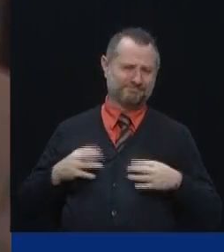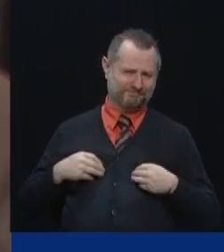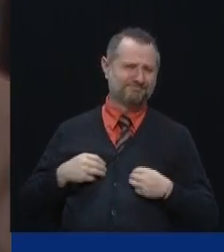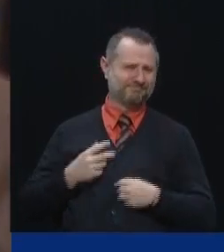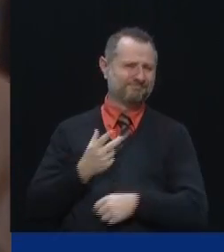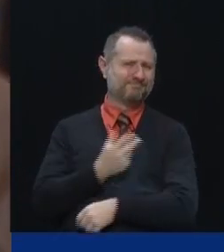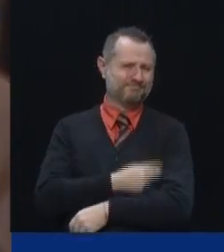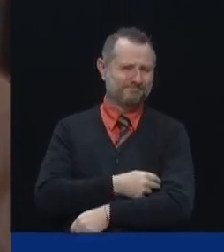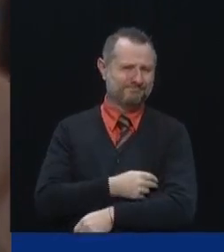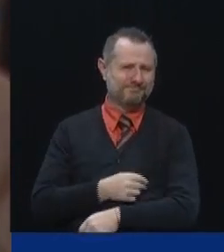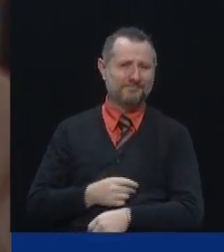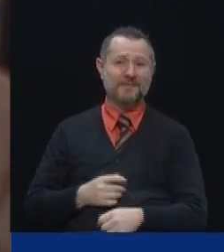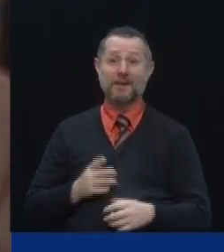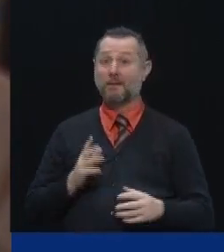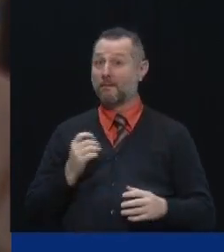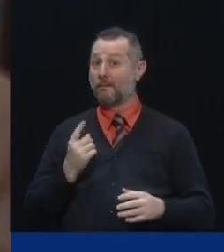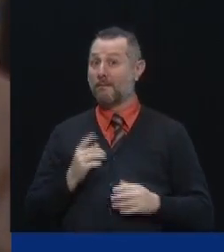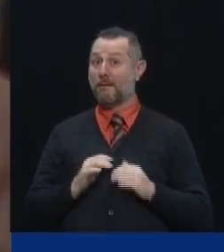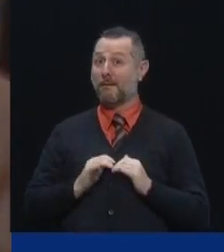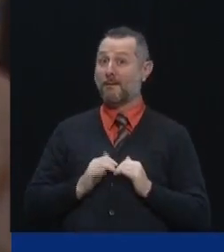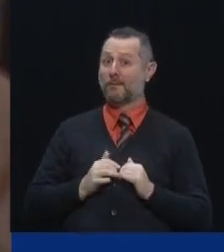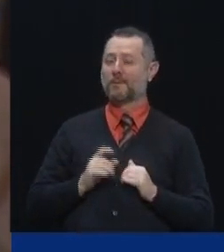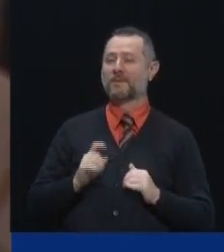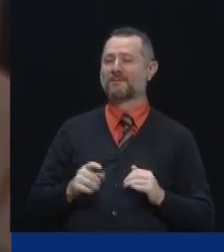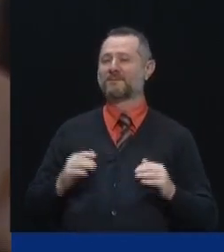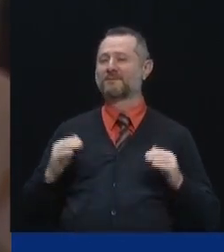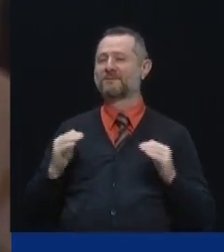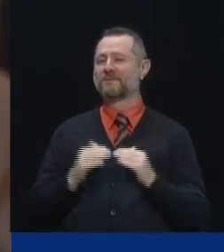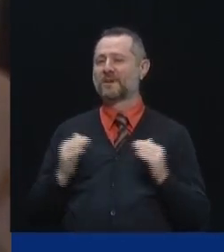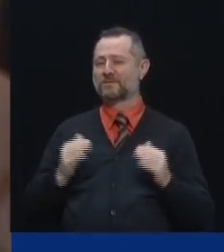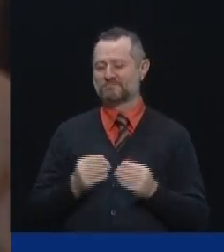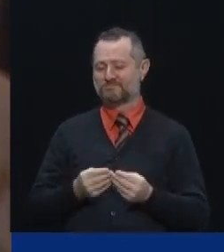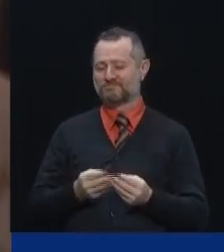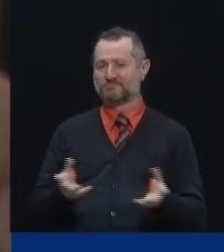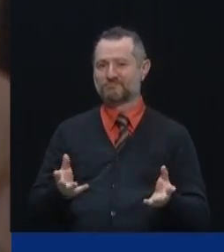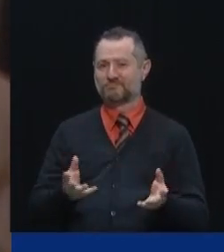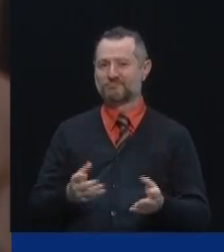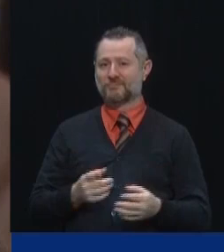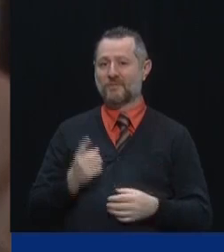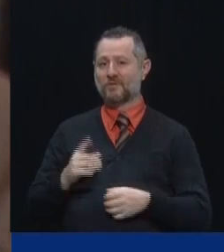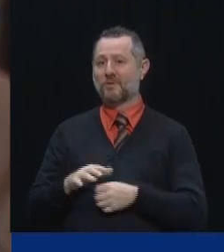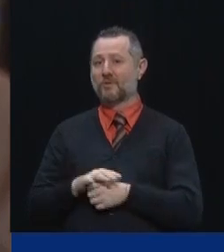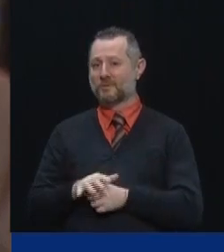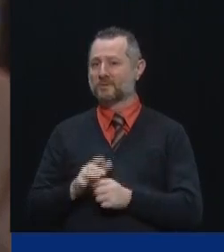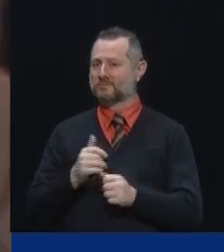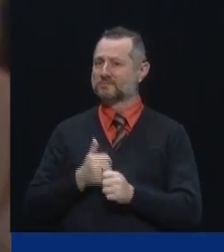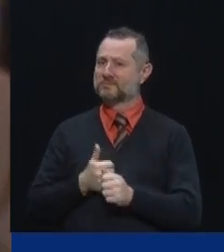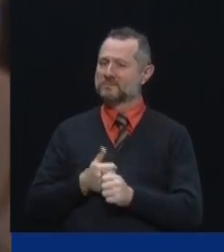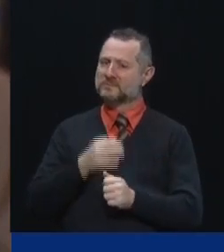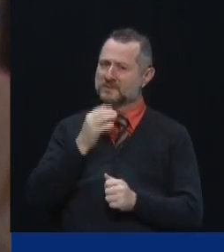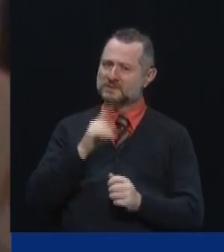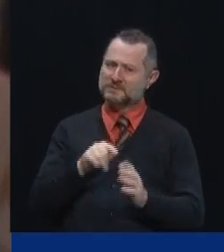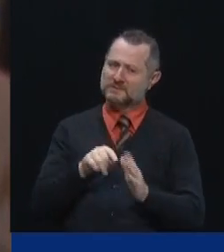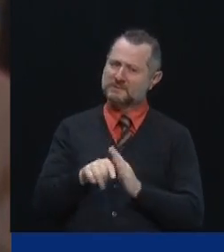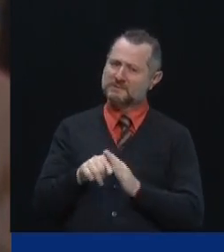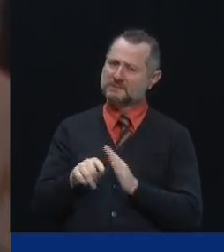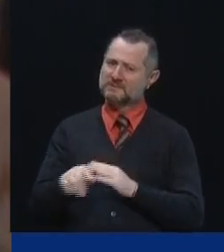it in a way that is fair. Not only did COVID kill, COVID